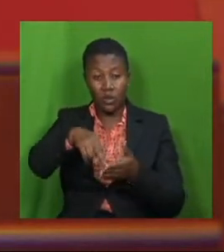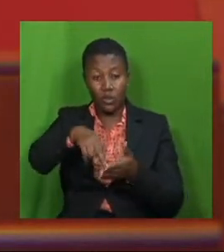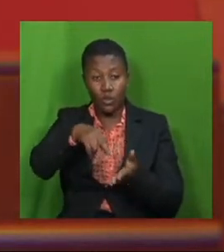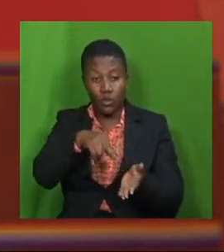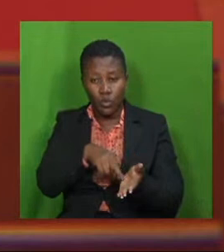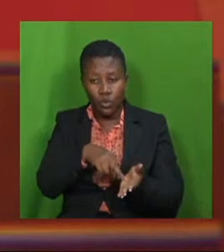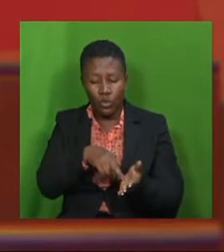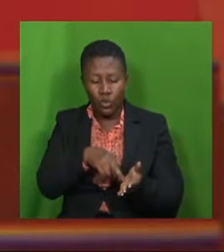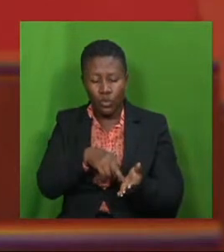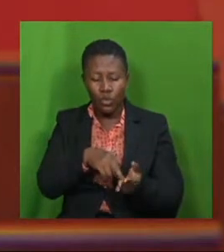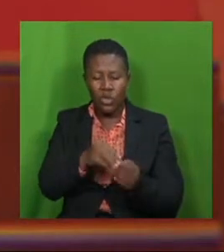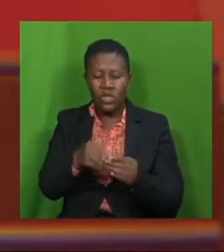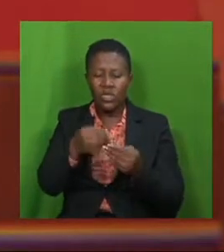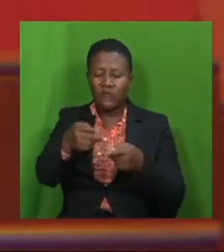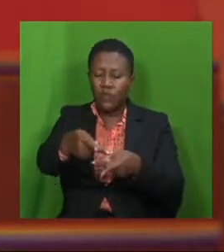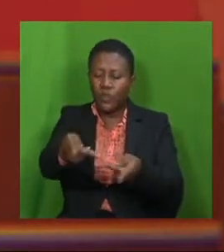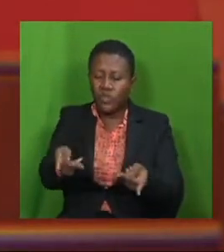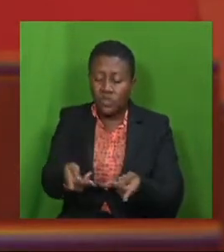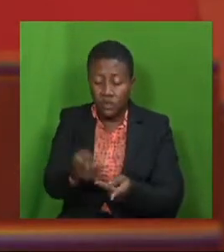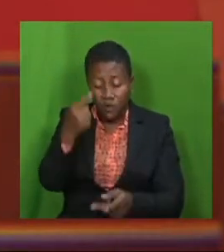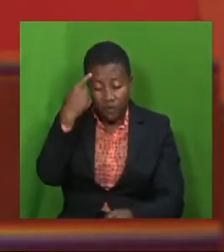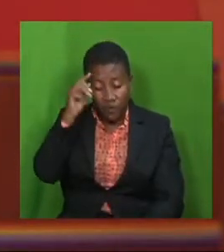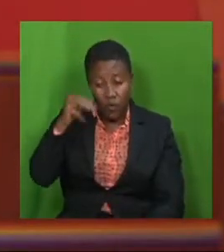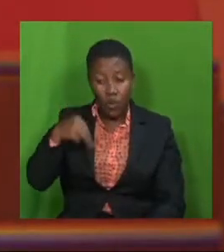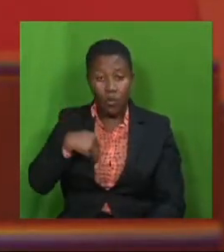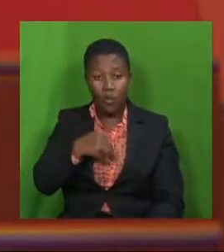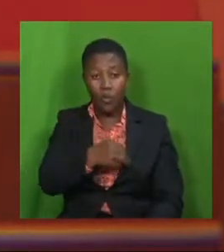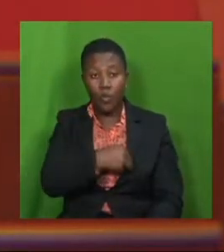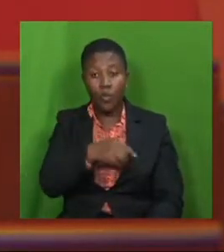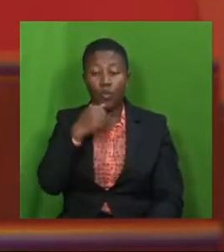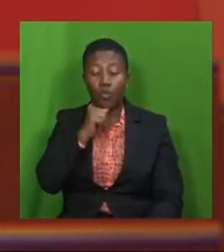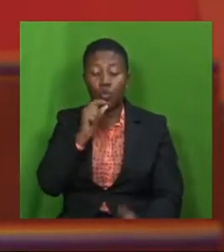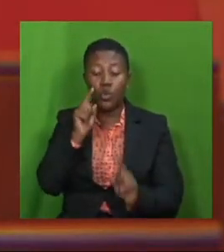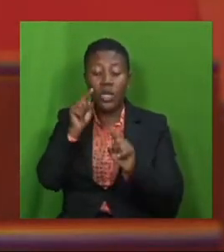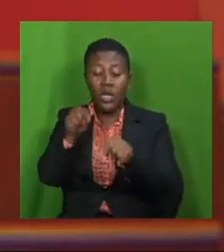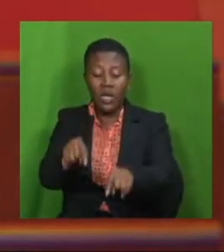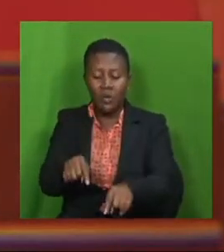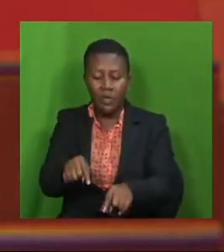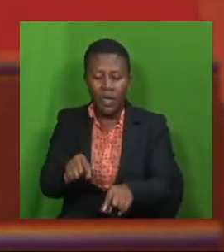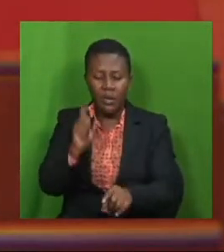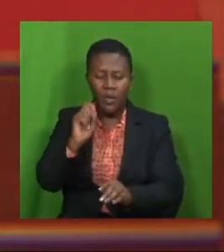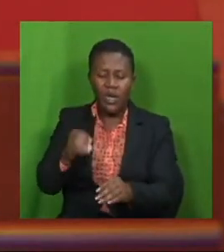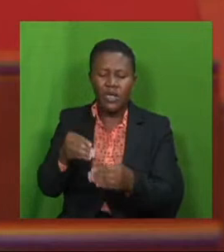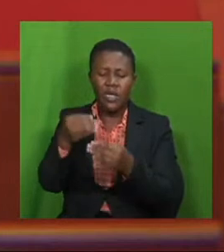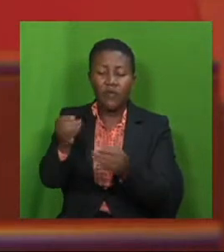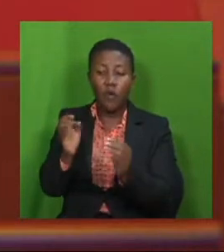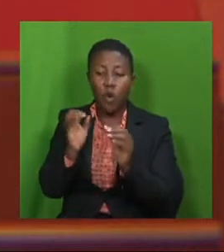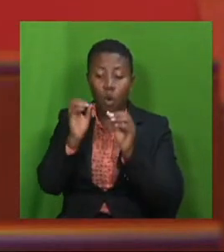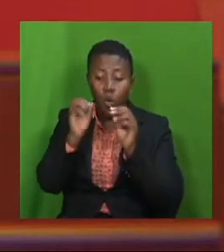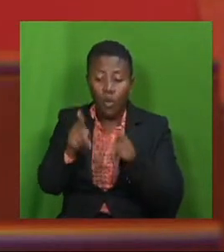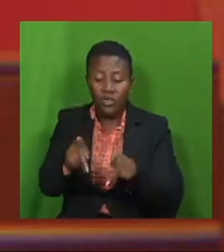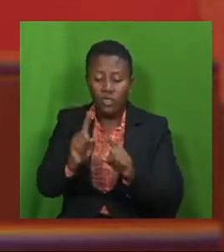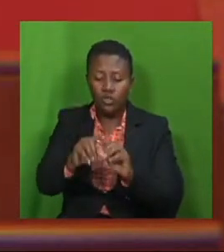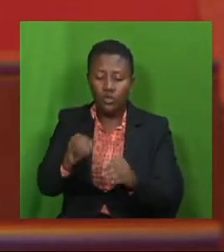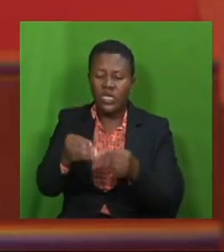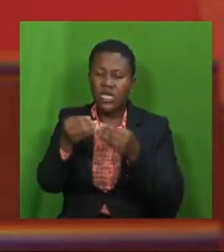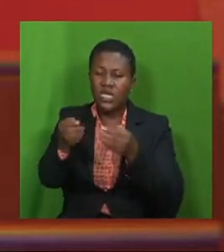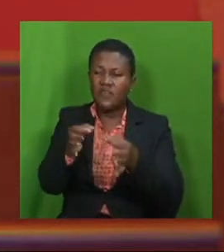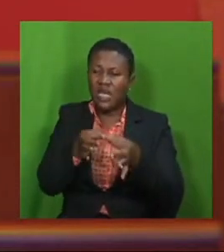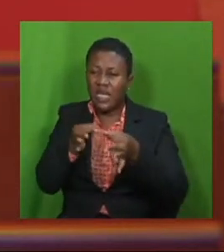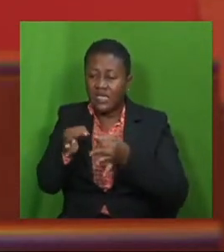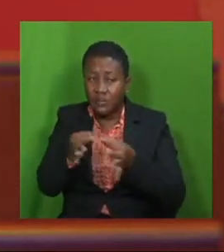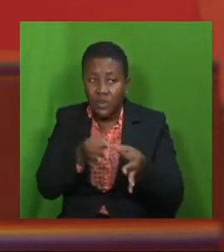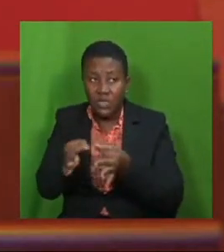the Constitution for the member who has been absent to be given the opportunity to provide an explanation for